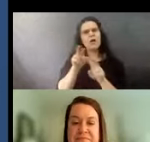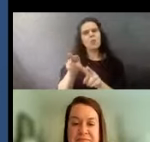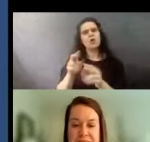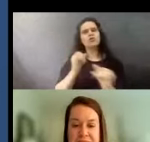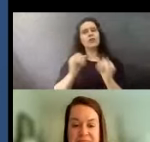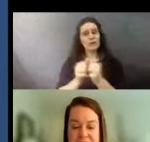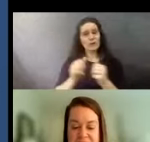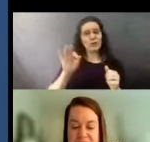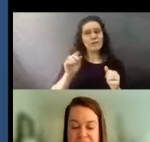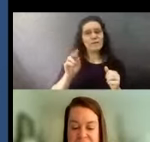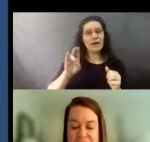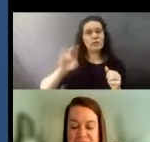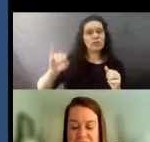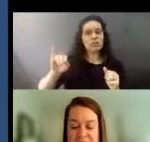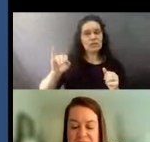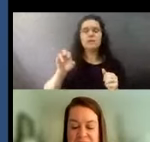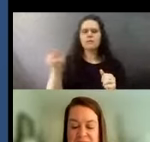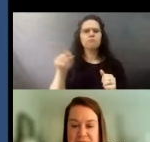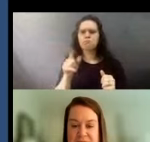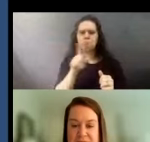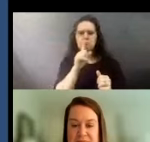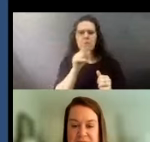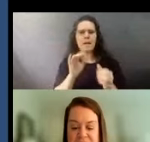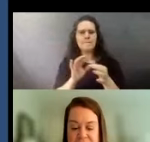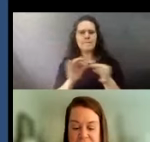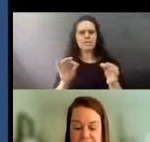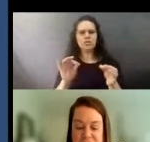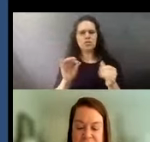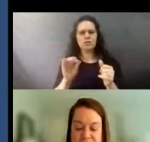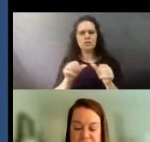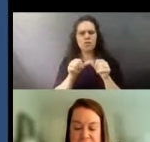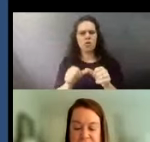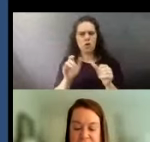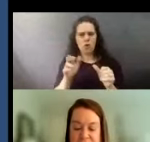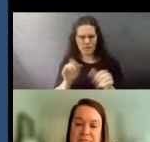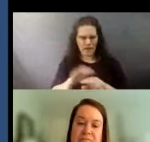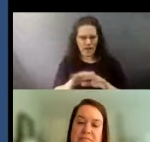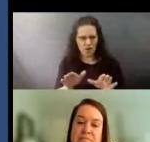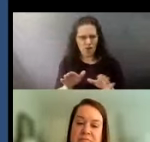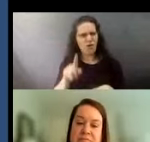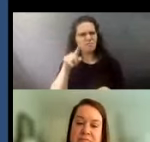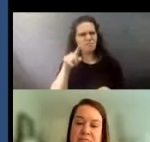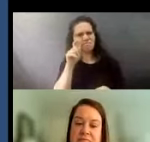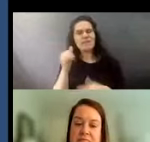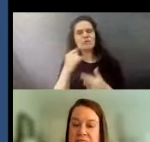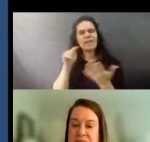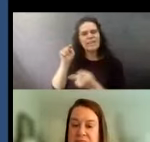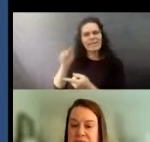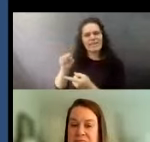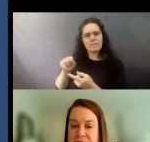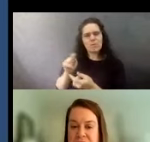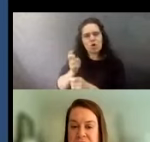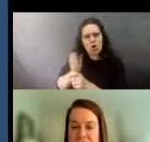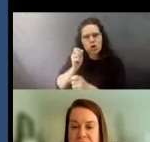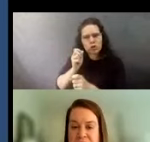was just not even on the radar screen. So what we're seeing is an outcome that is much harder to put your finger on. It happens in a much more